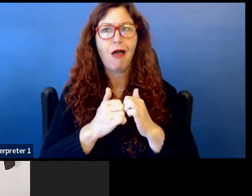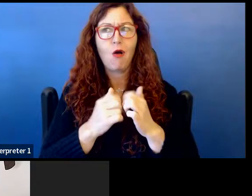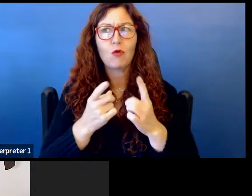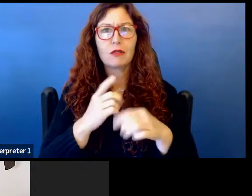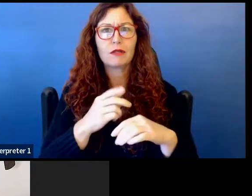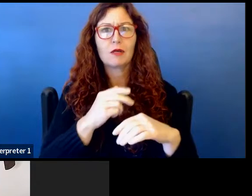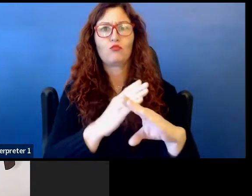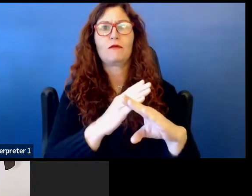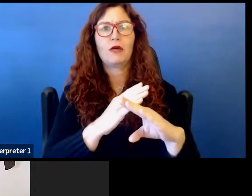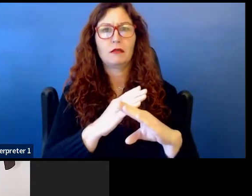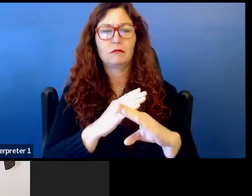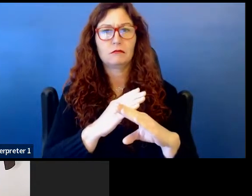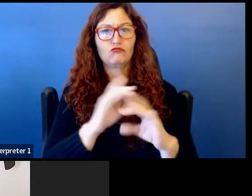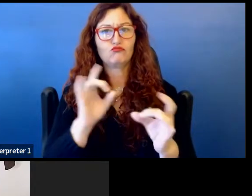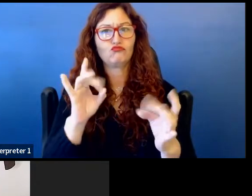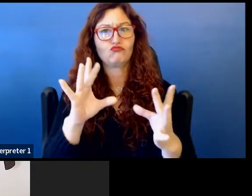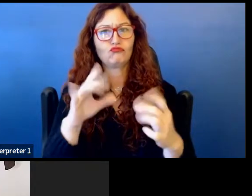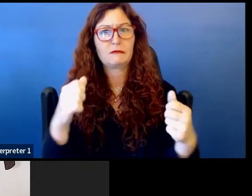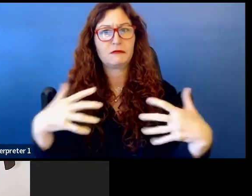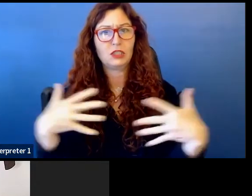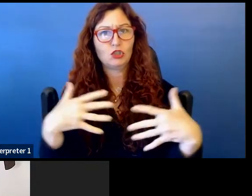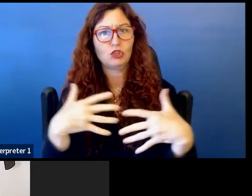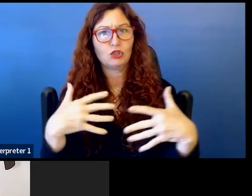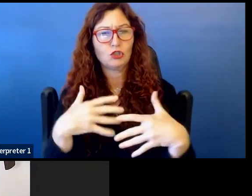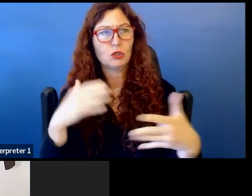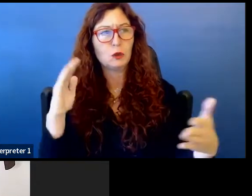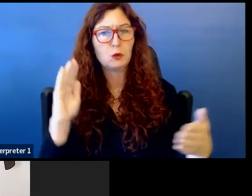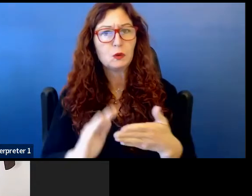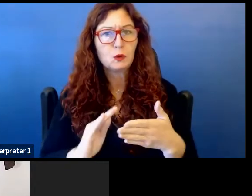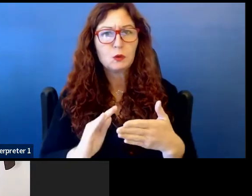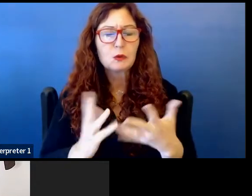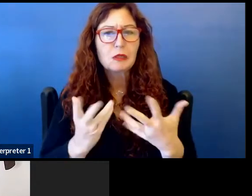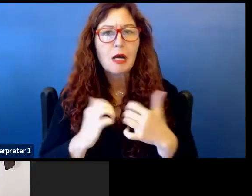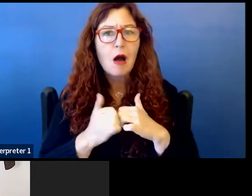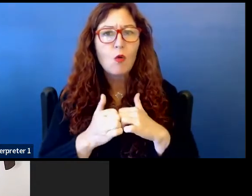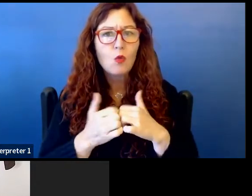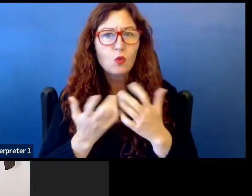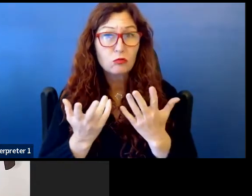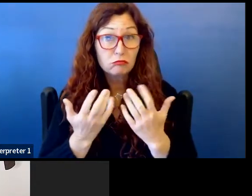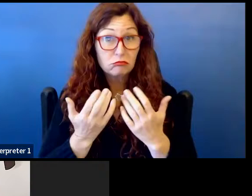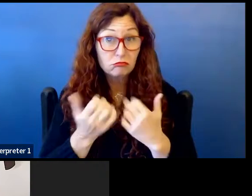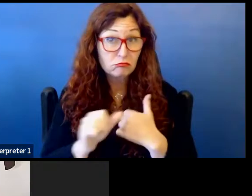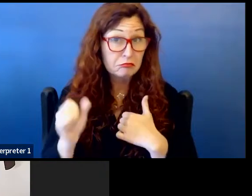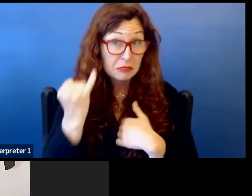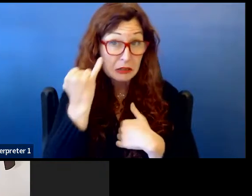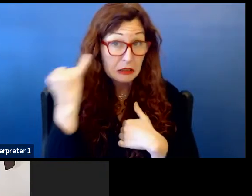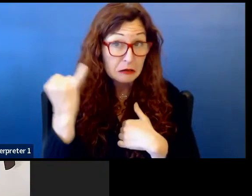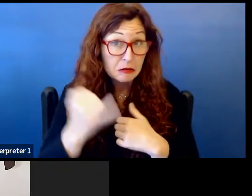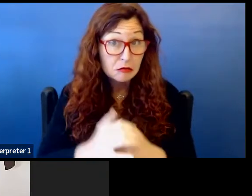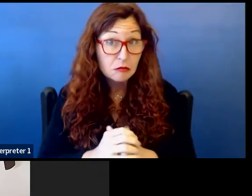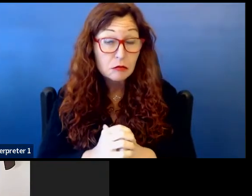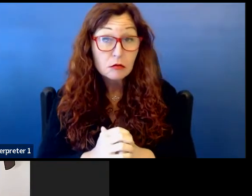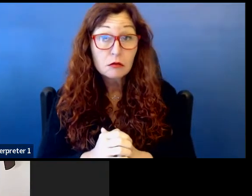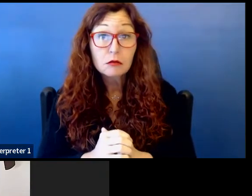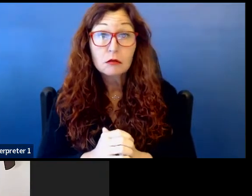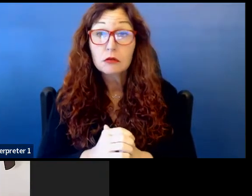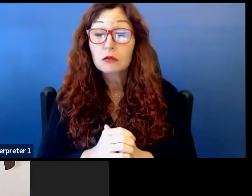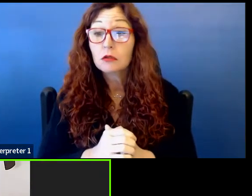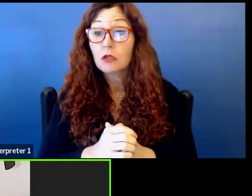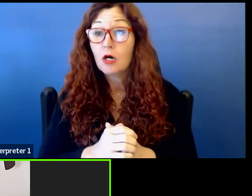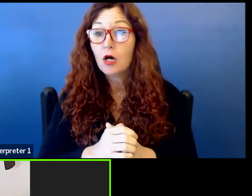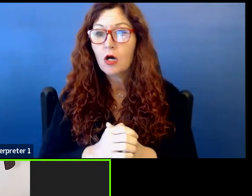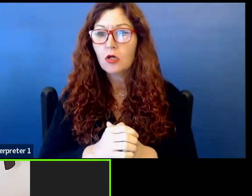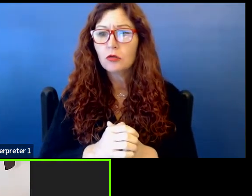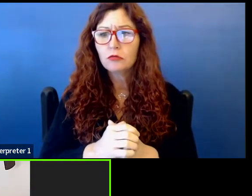that kind of retaliation to decrease the fear that retaliation might have that might might occur well yes